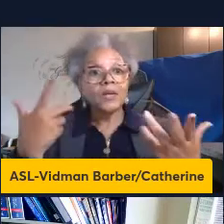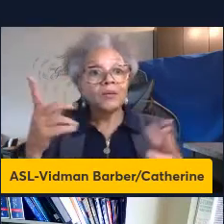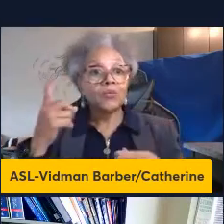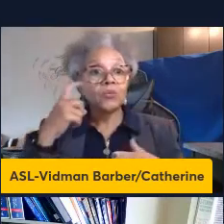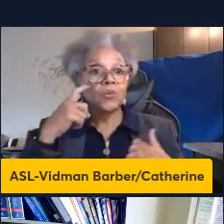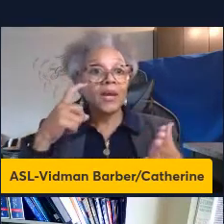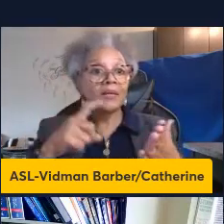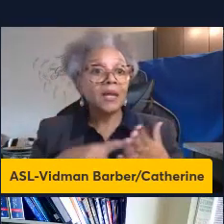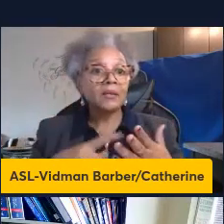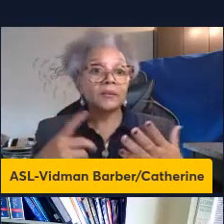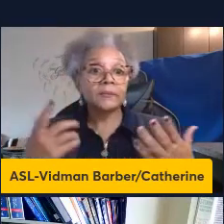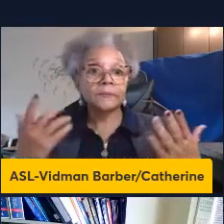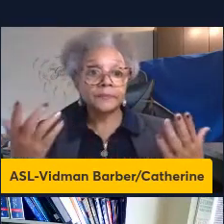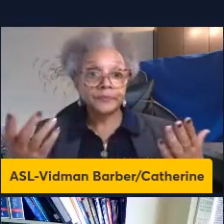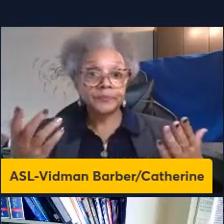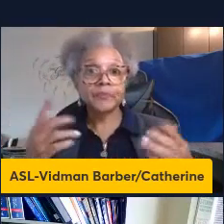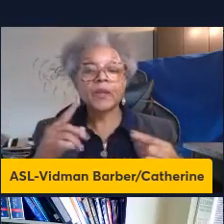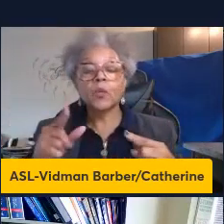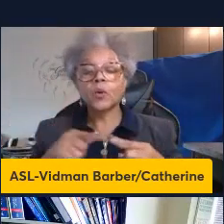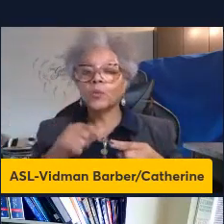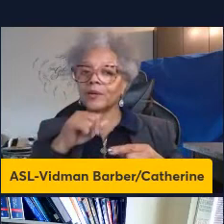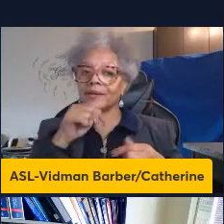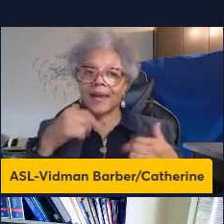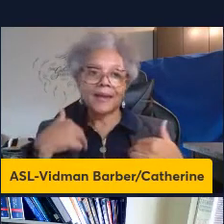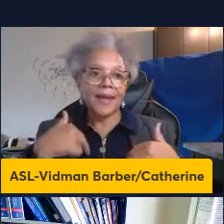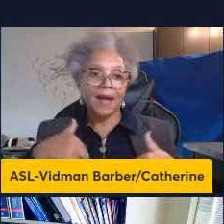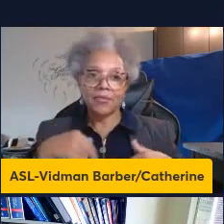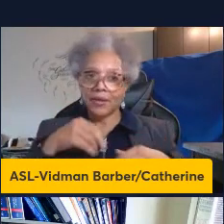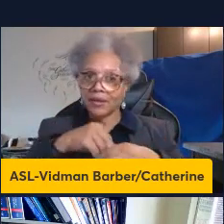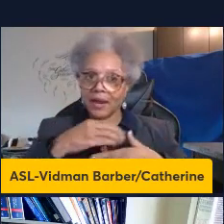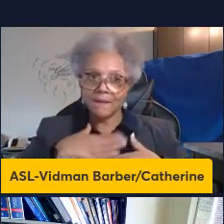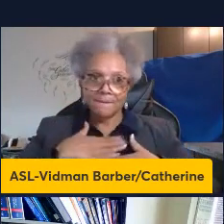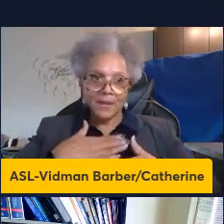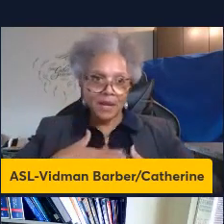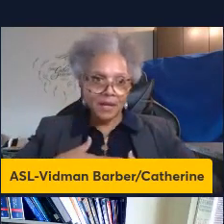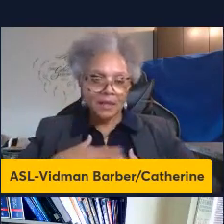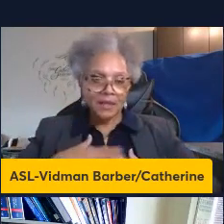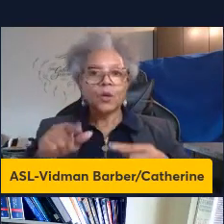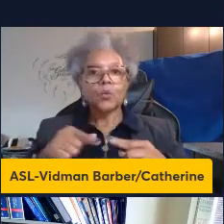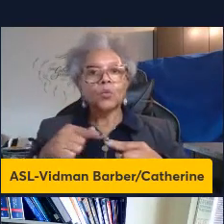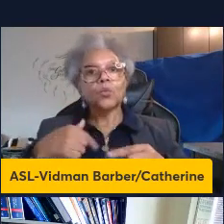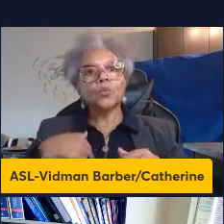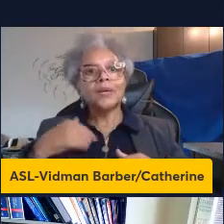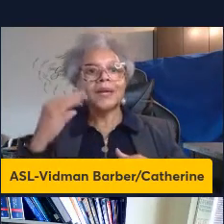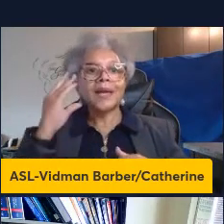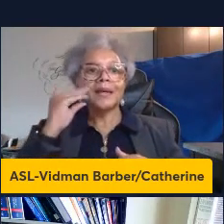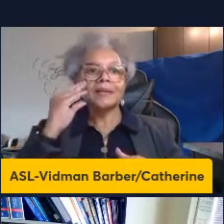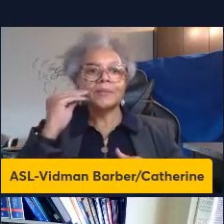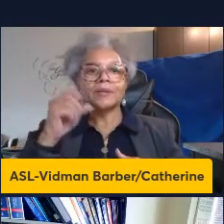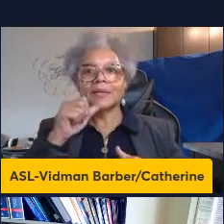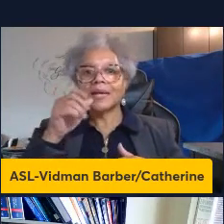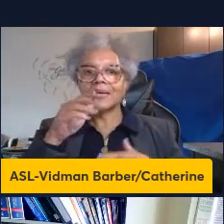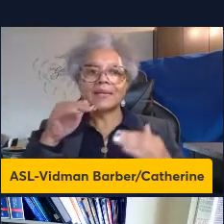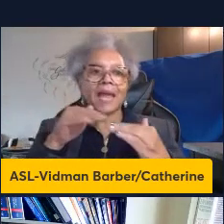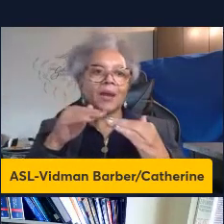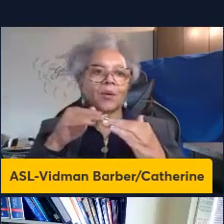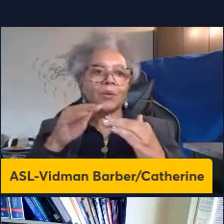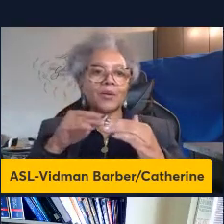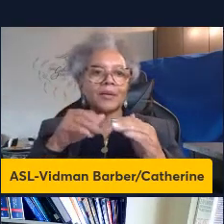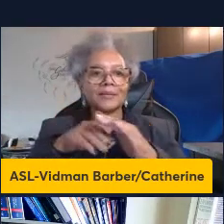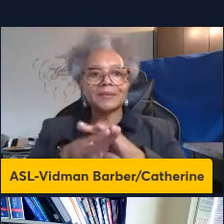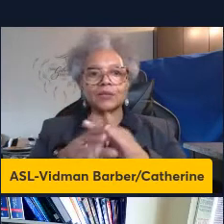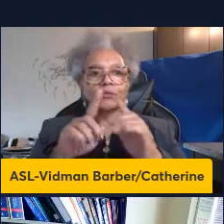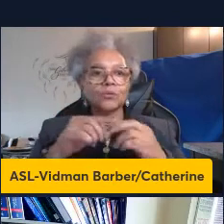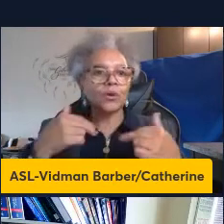that when we are unhealthy in our bodies and when we experience inequitable access to health, it not